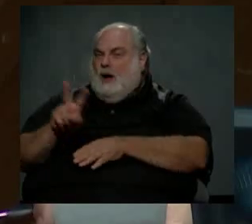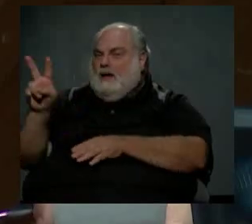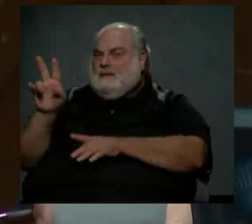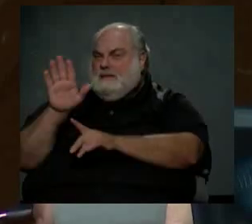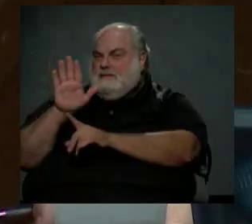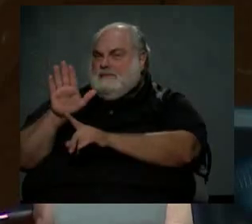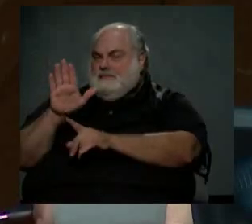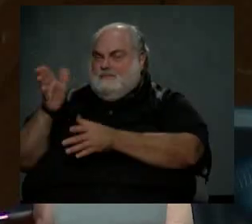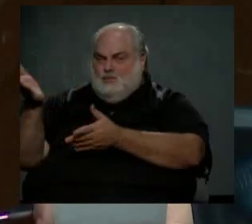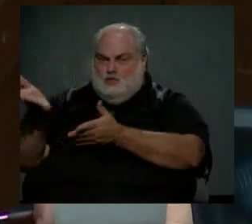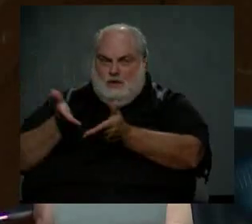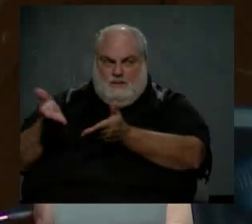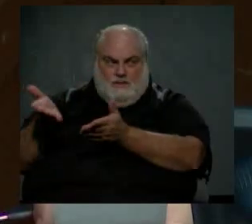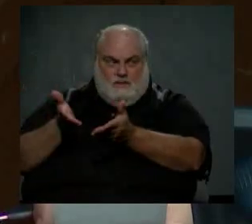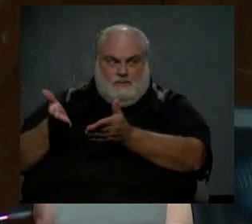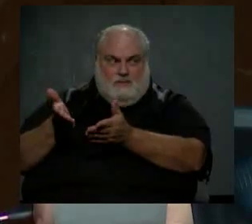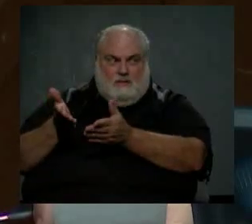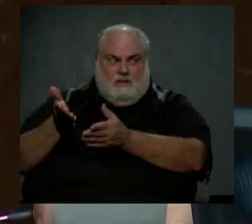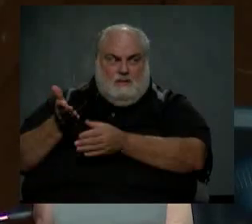services, and